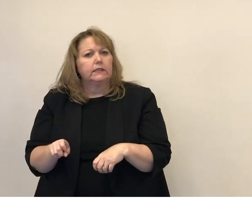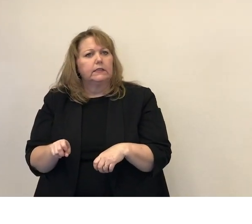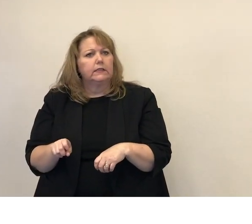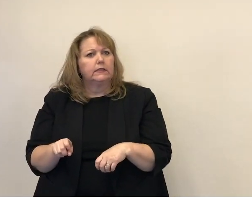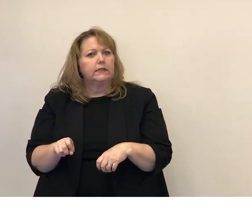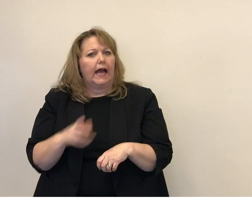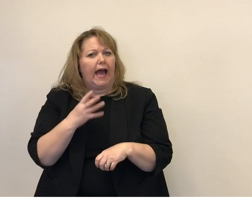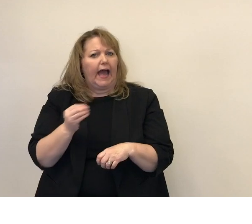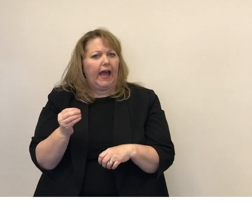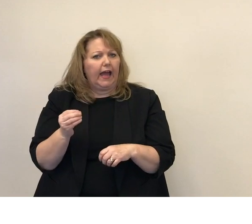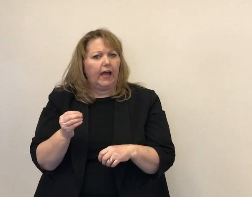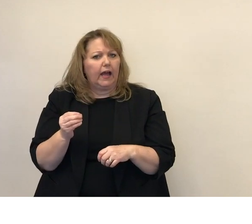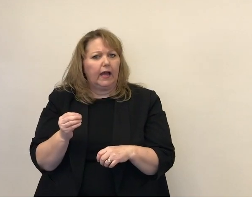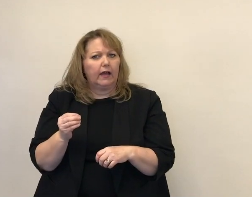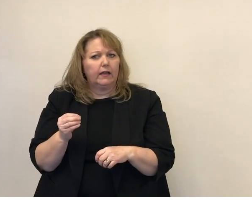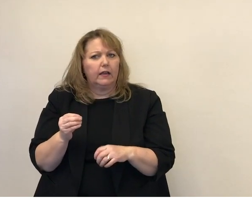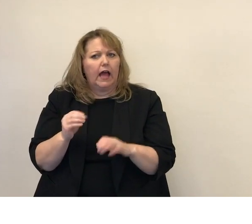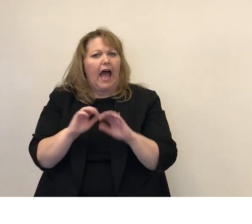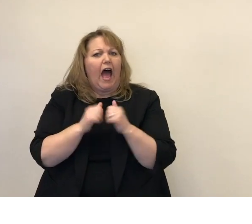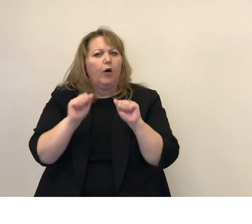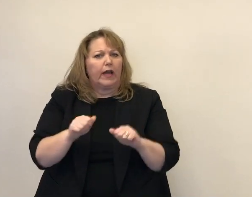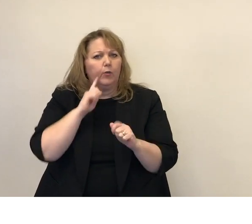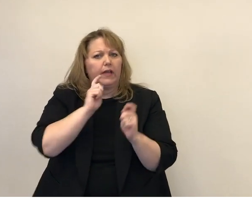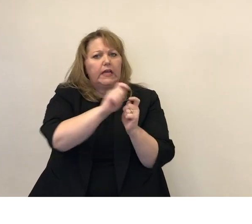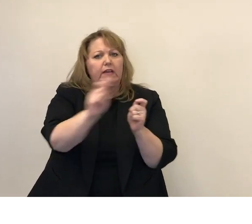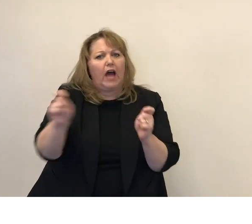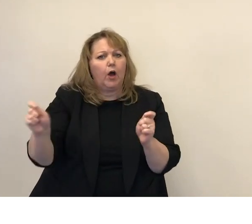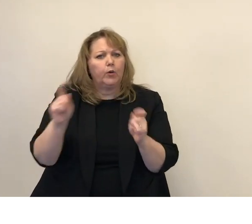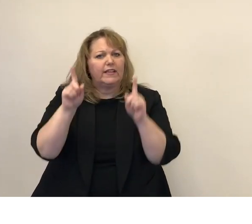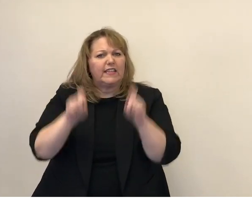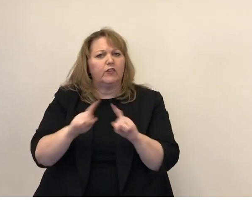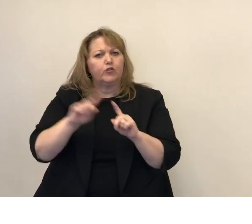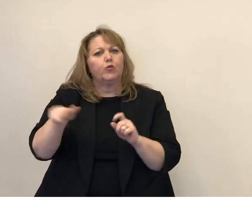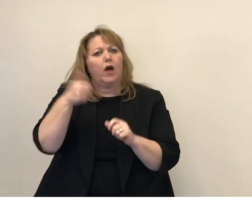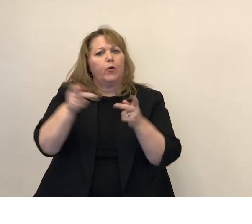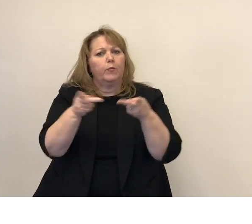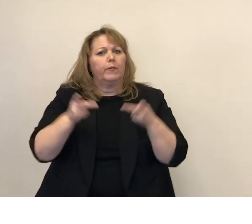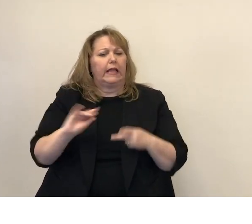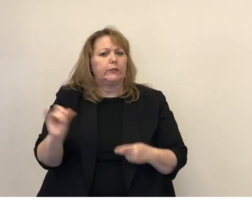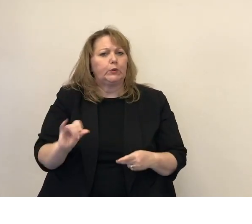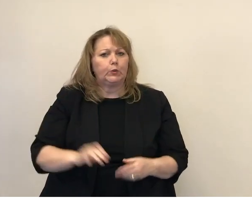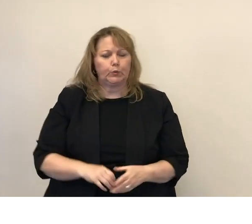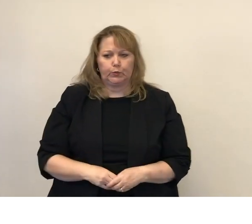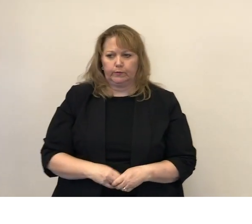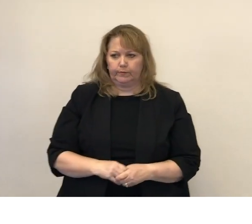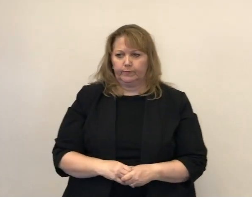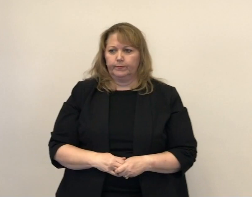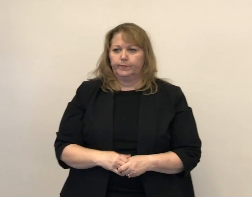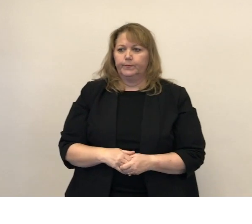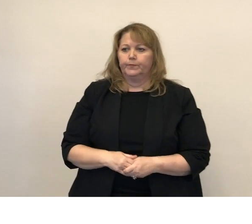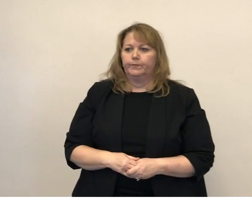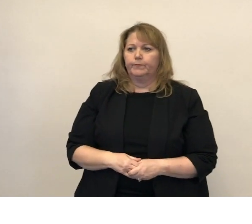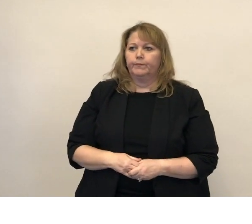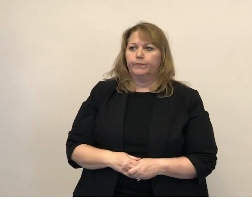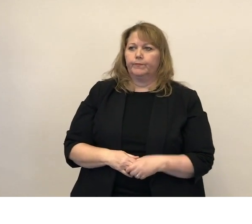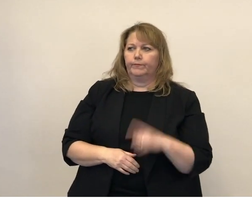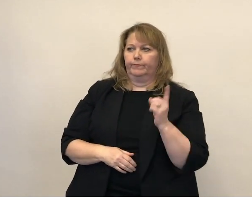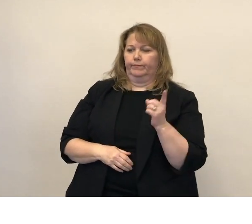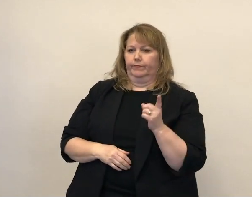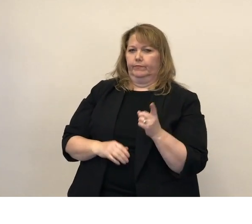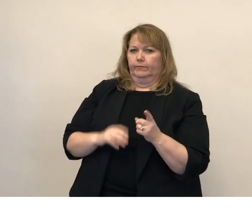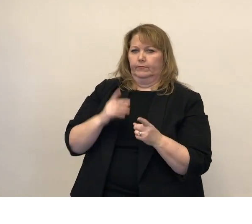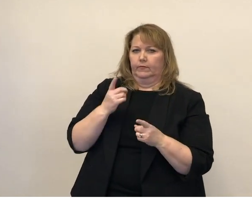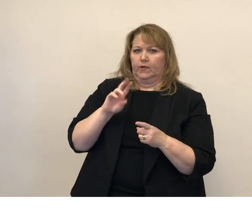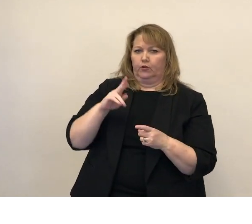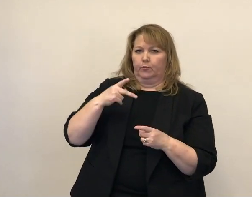to procure some of the tests versus what we've gotten from the federal government? Go ahead, Doctor. I couldn't hear the